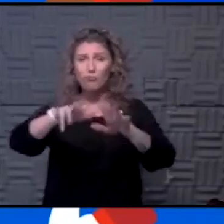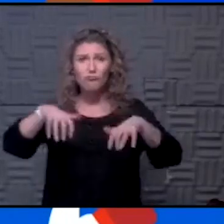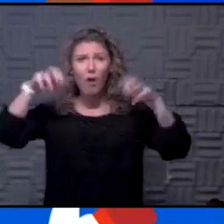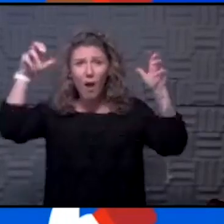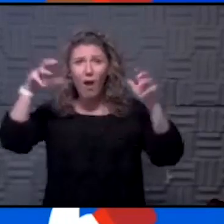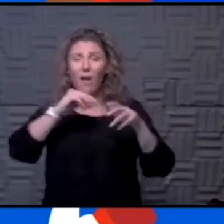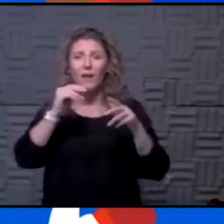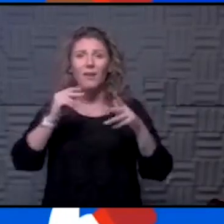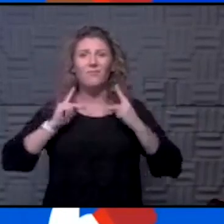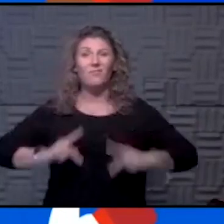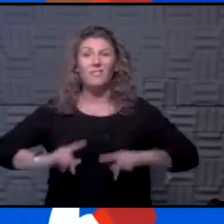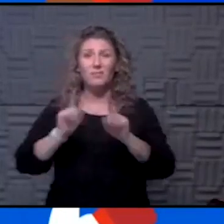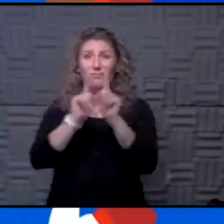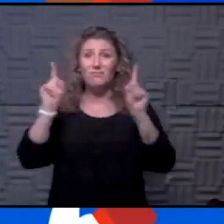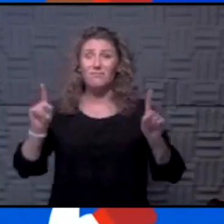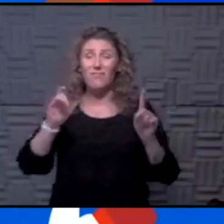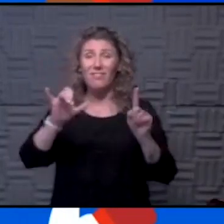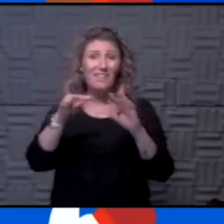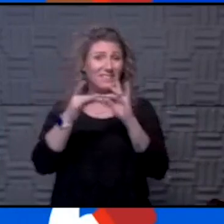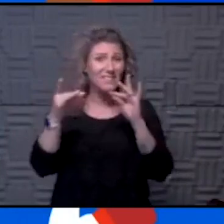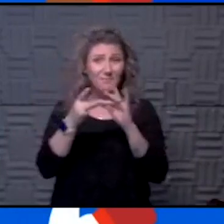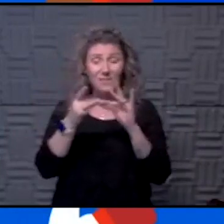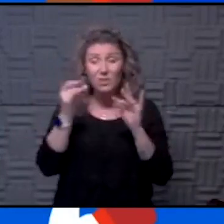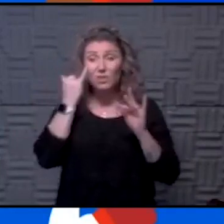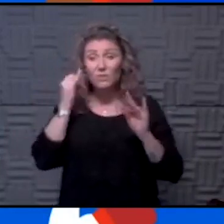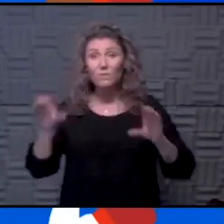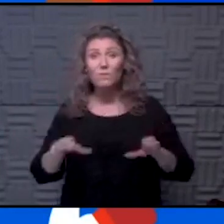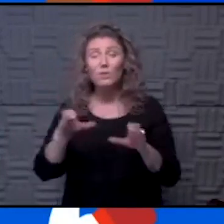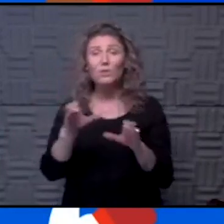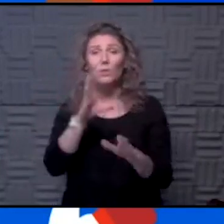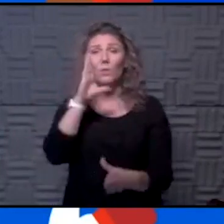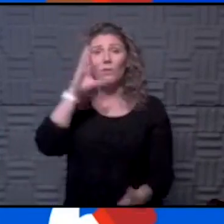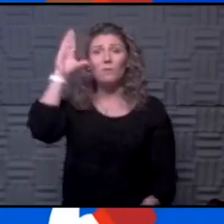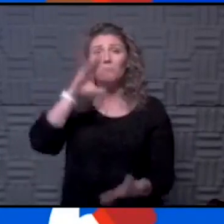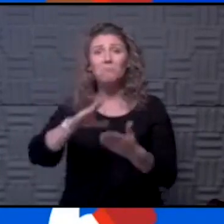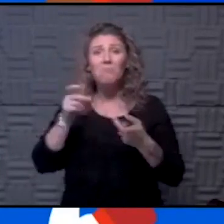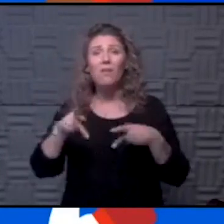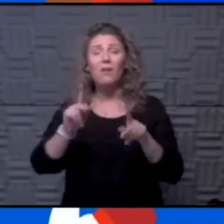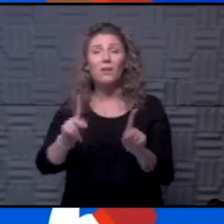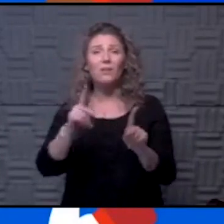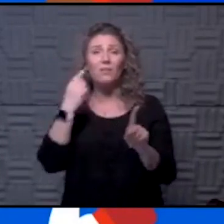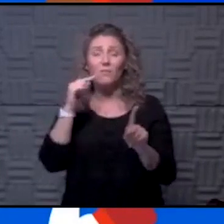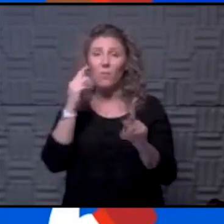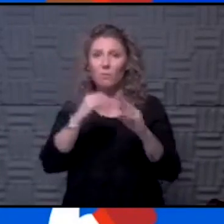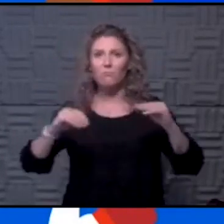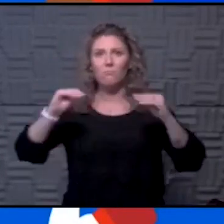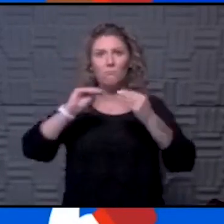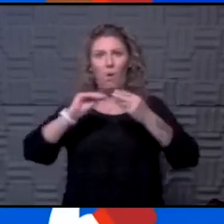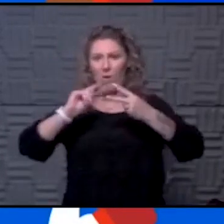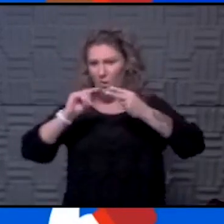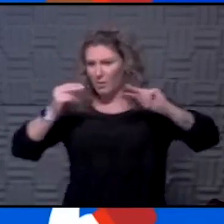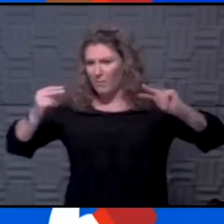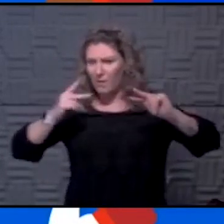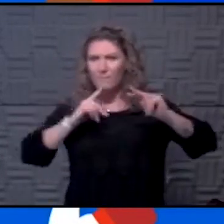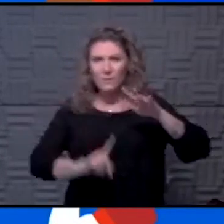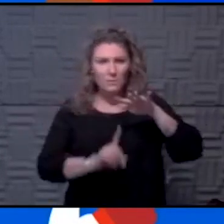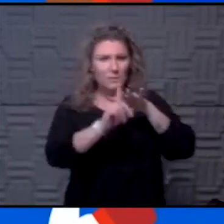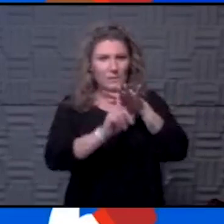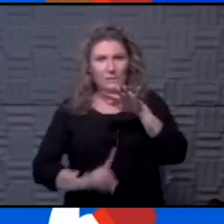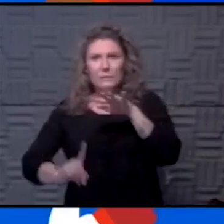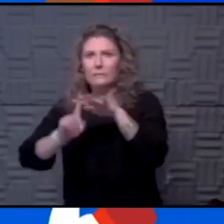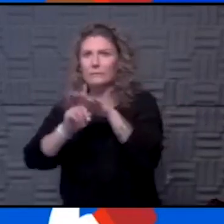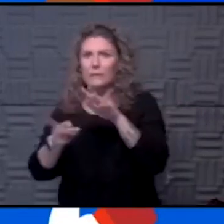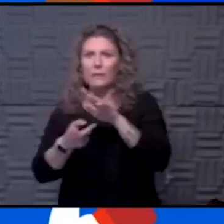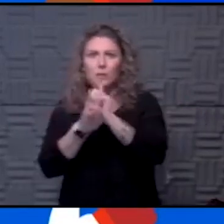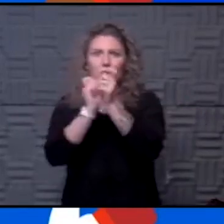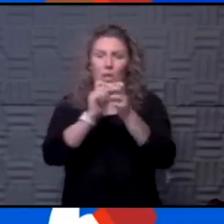distancing. That's the message. If we do that, we reduce the opportunity for even more variants to proliferate,